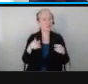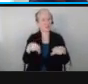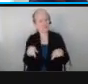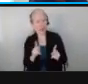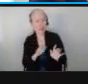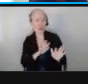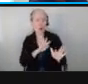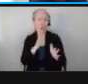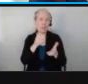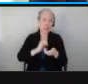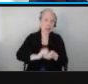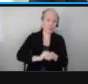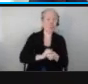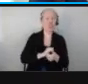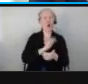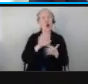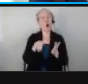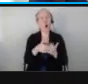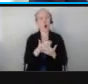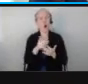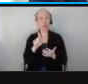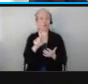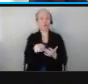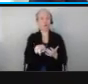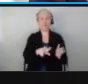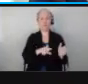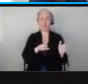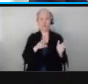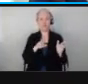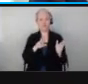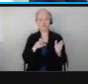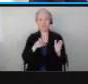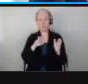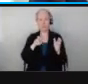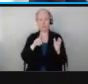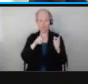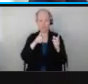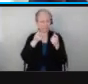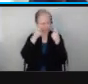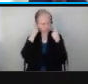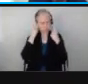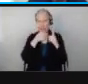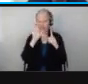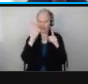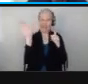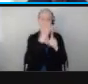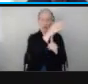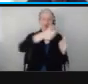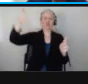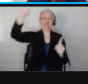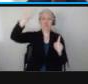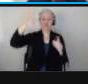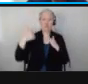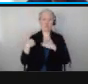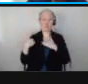be ensured as a fundamental leadership responsibility. That's the end of my presentation,